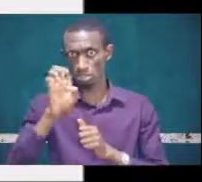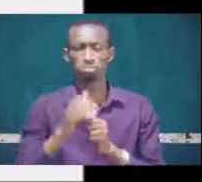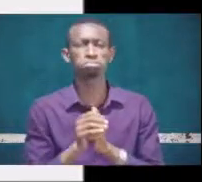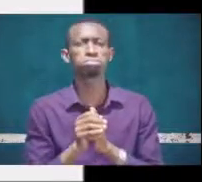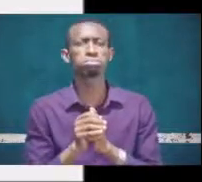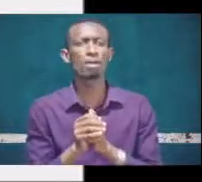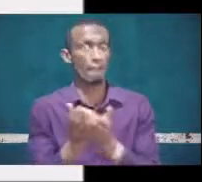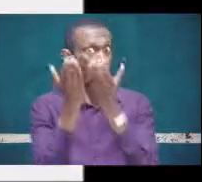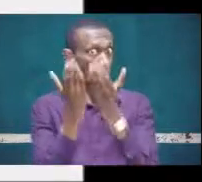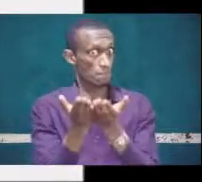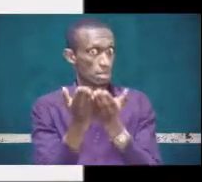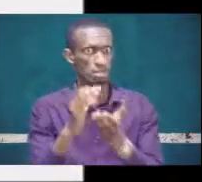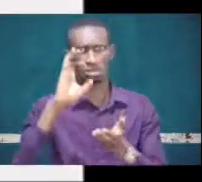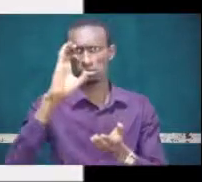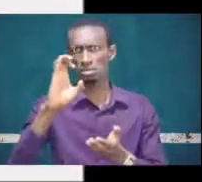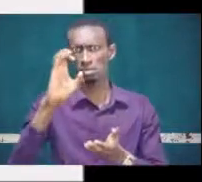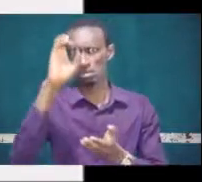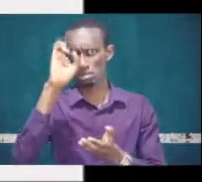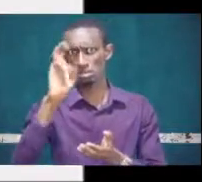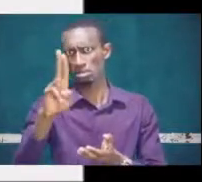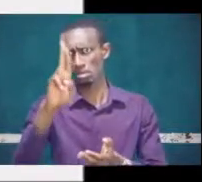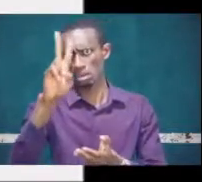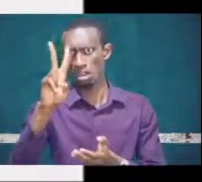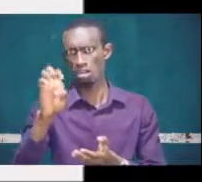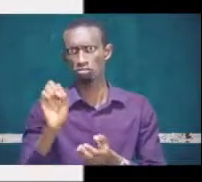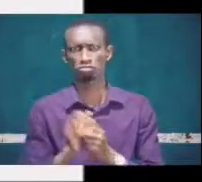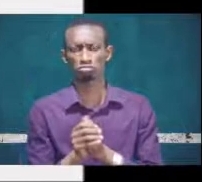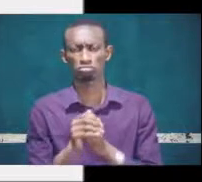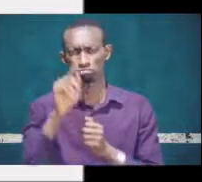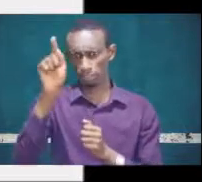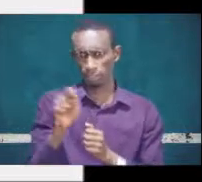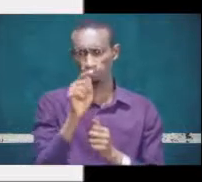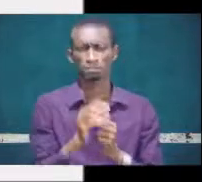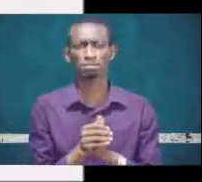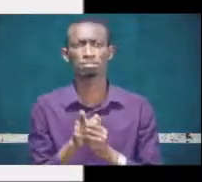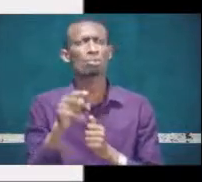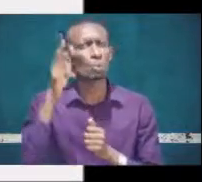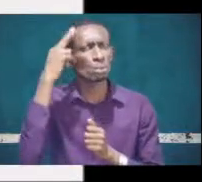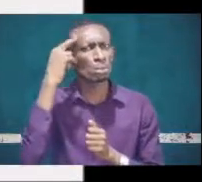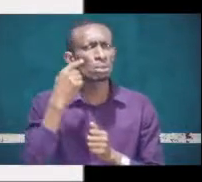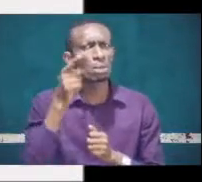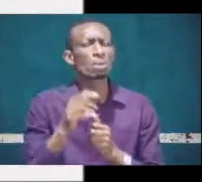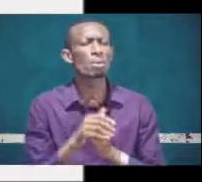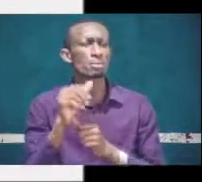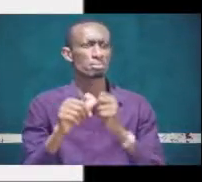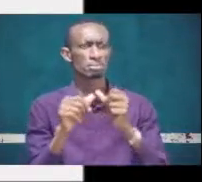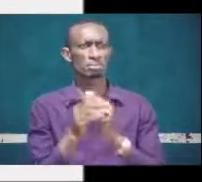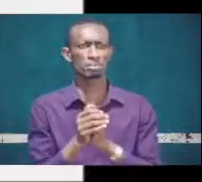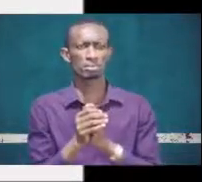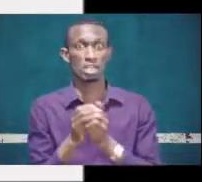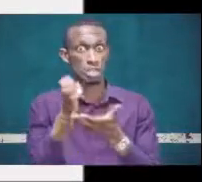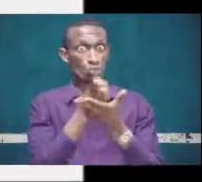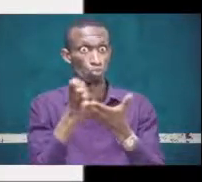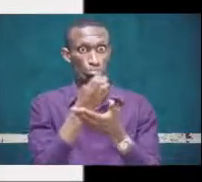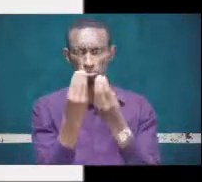demand curve slopes from left to right downwards. And we saw the economical reasons as to why that happens.